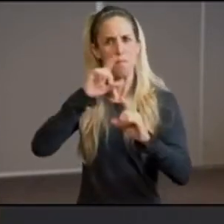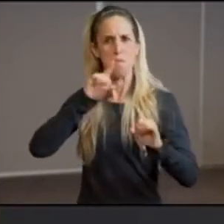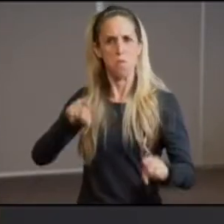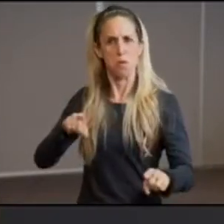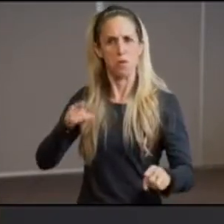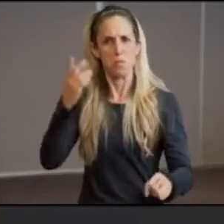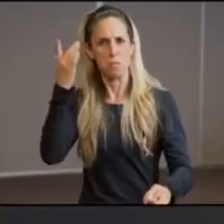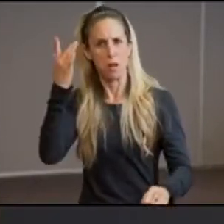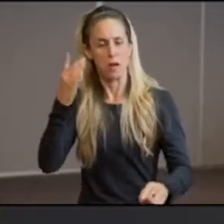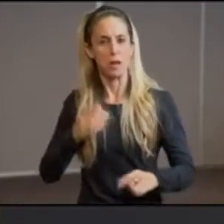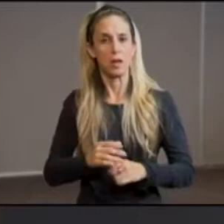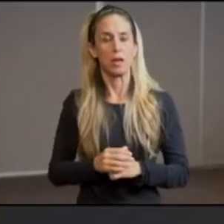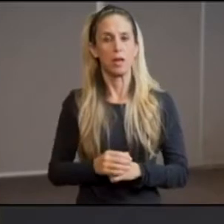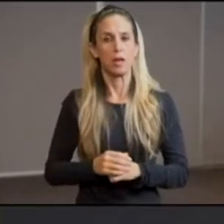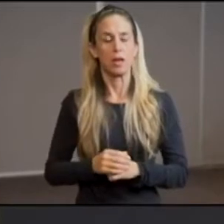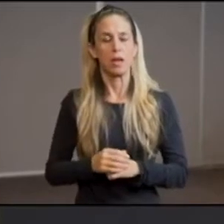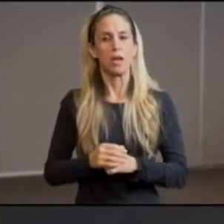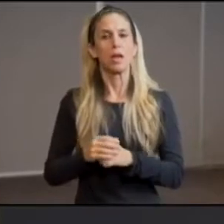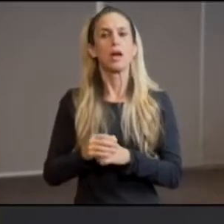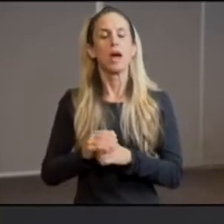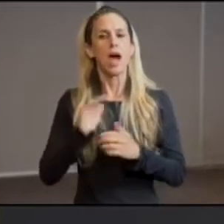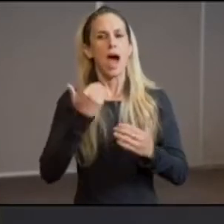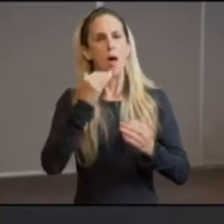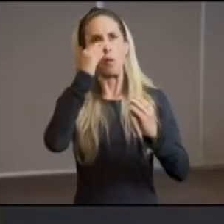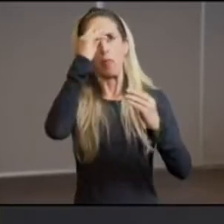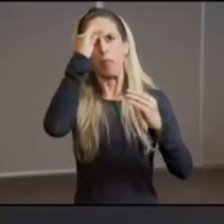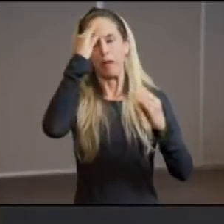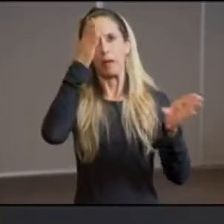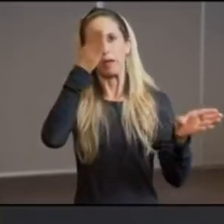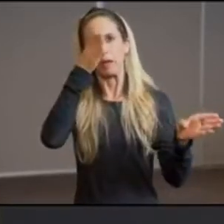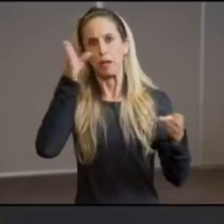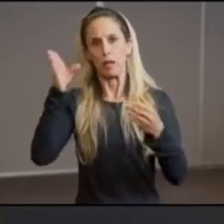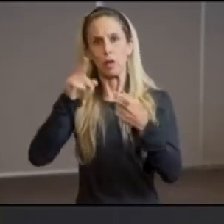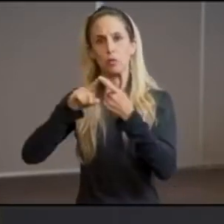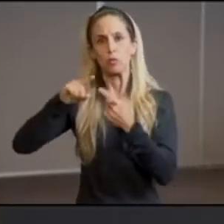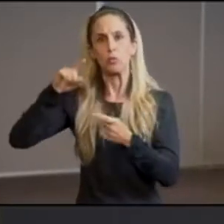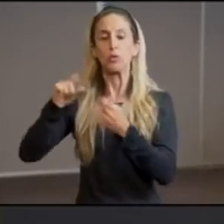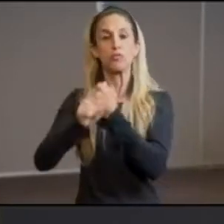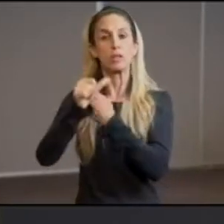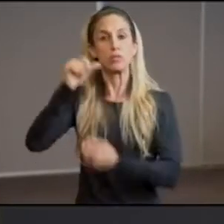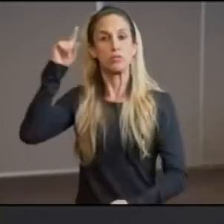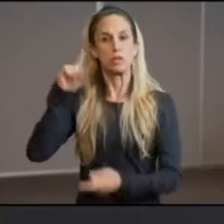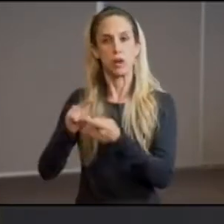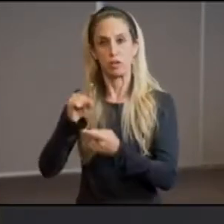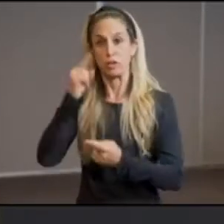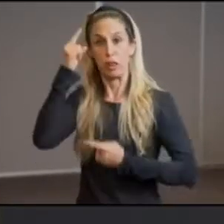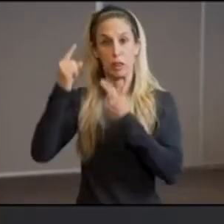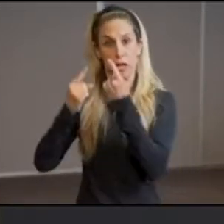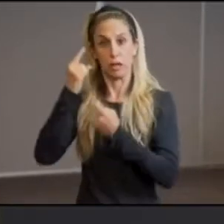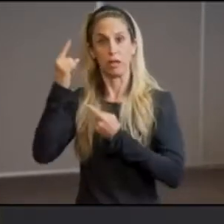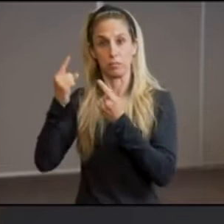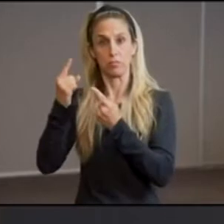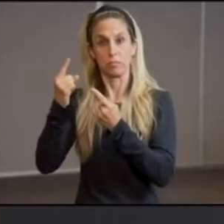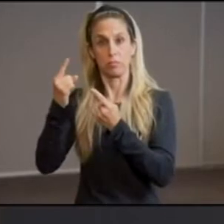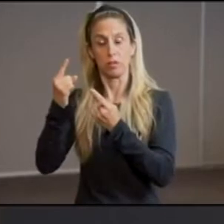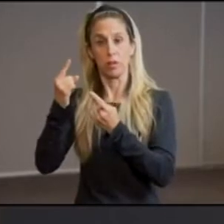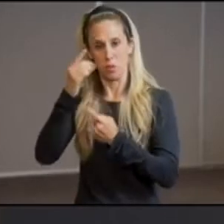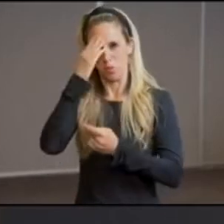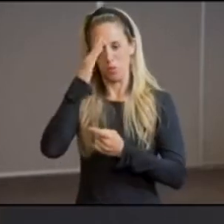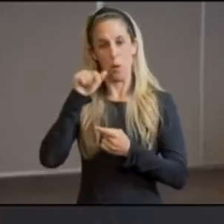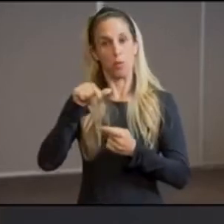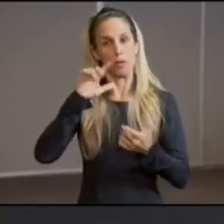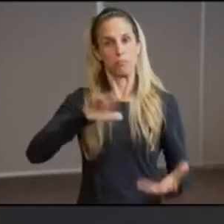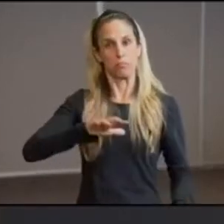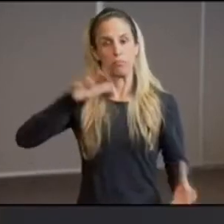that is to shift our thinking to risk reduction thinking. We know that this